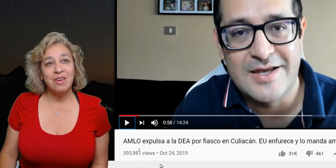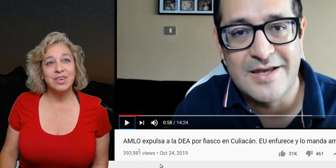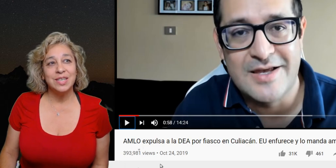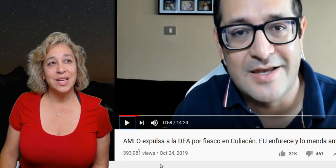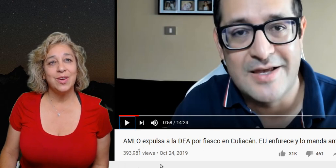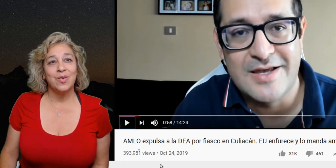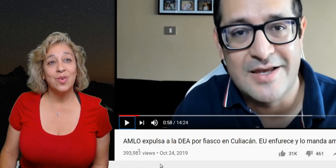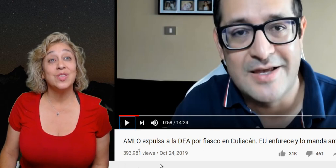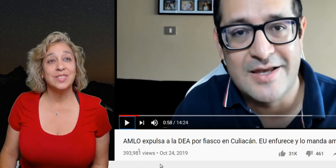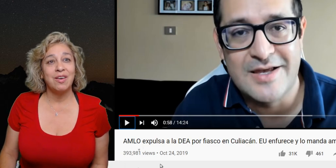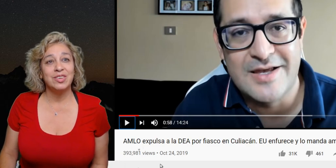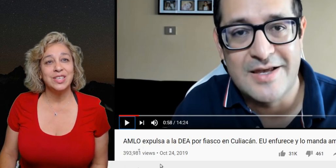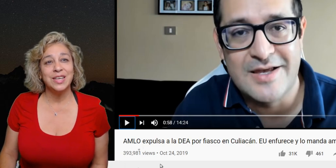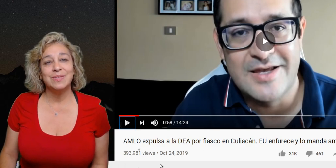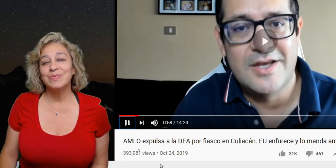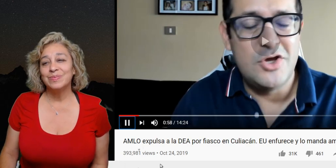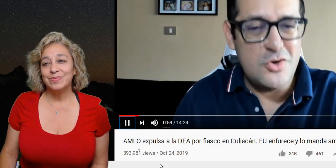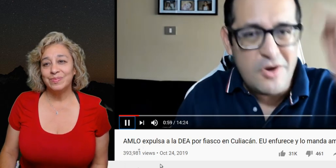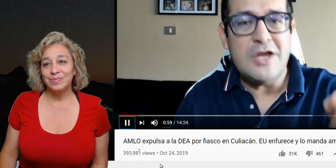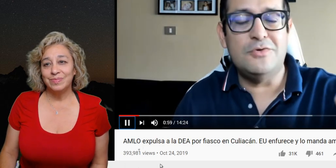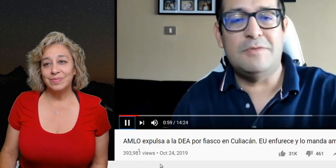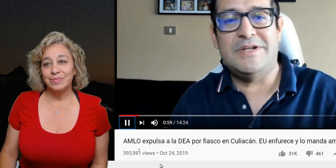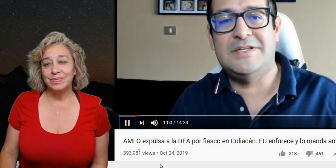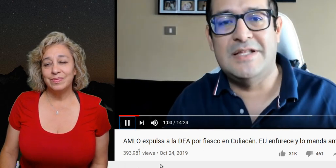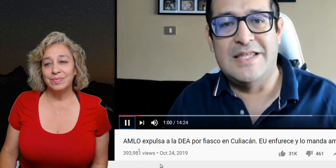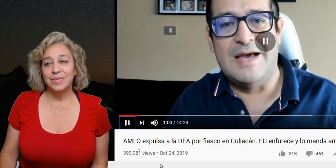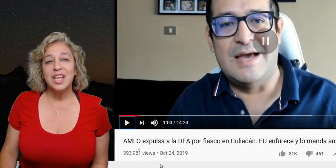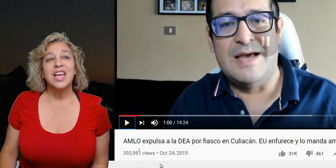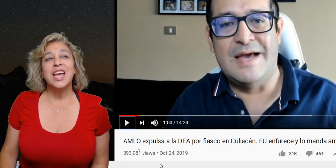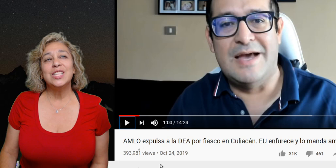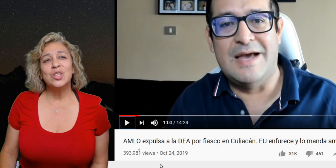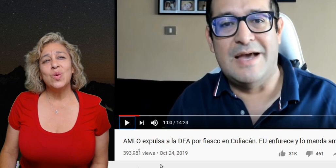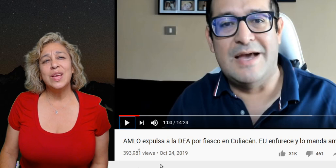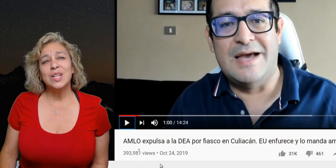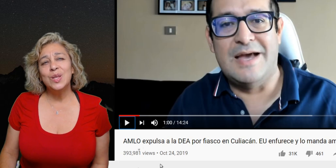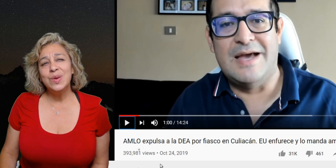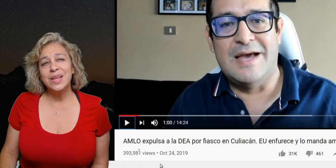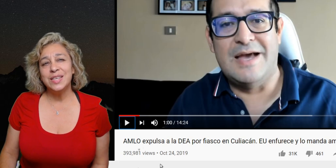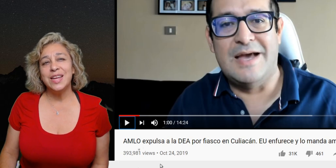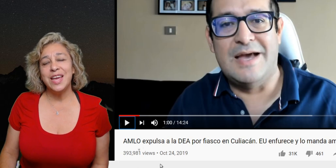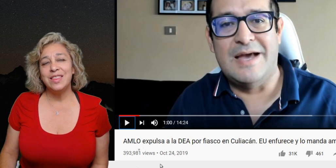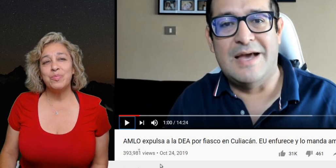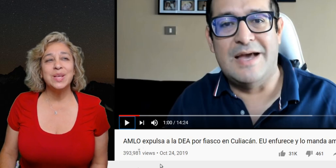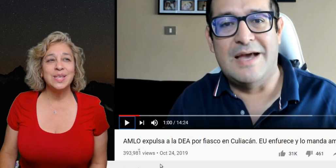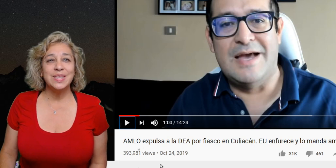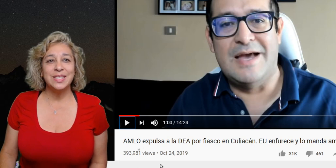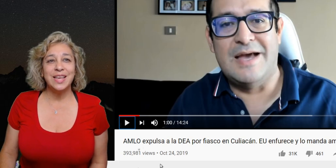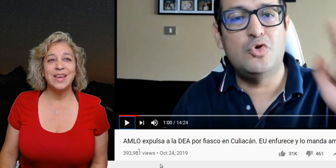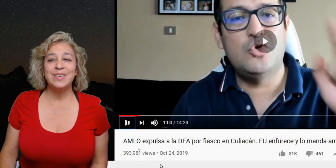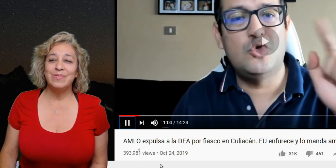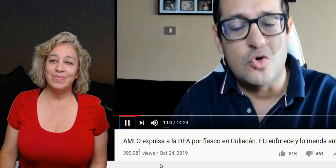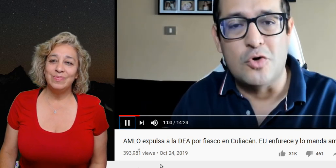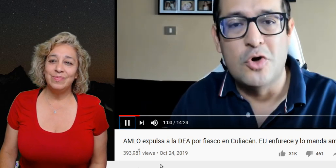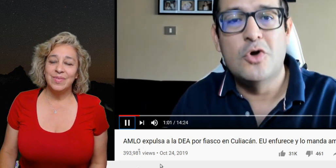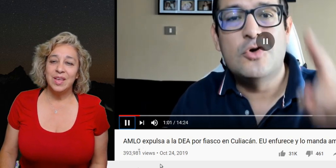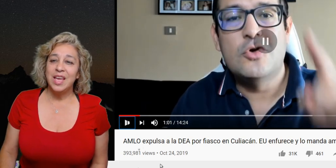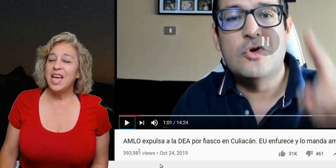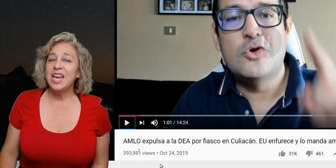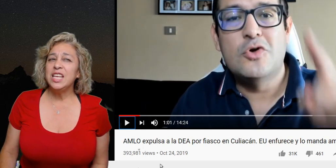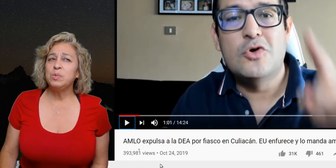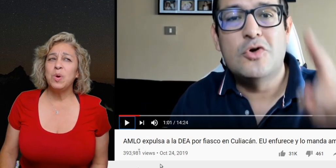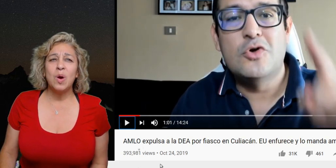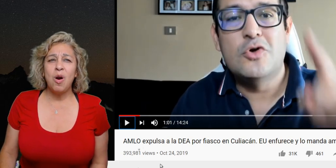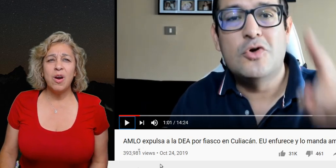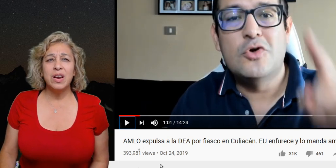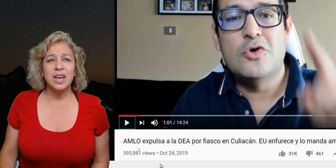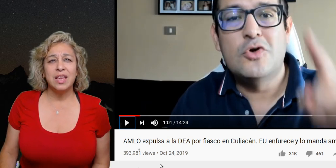our sovereignty, or the sovereignty. Yo, incluso el presidente habló, and so including today, the president said, duro, con, and